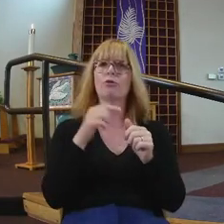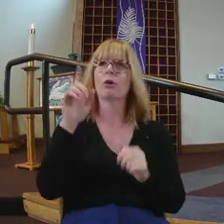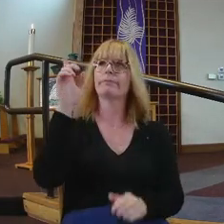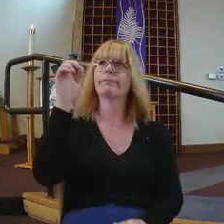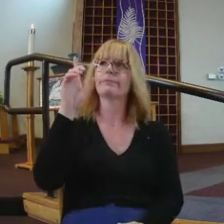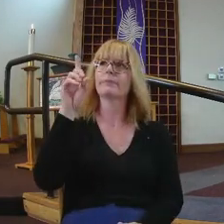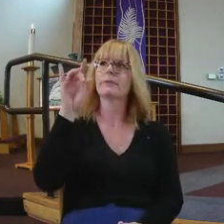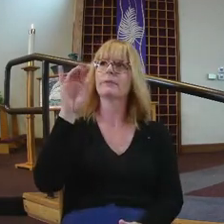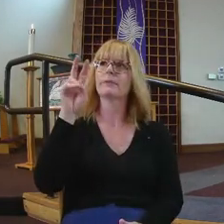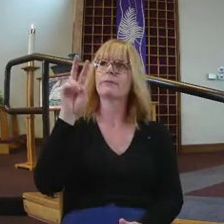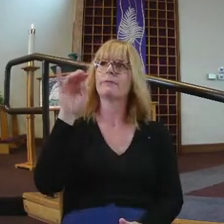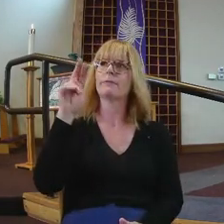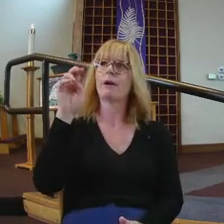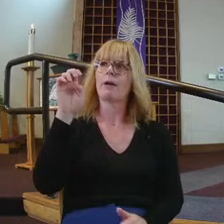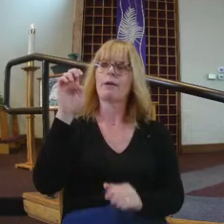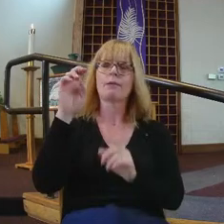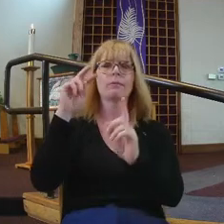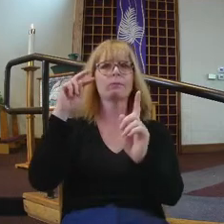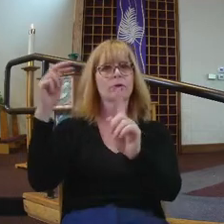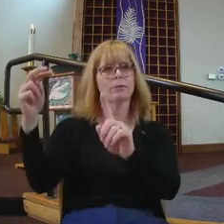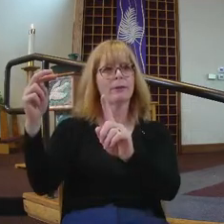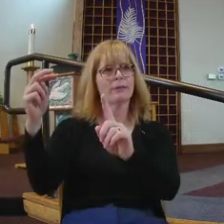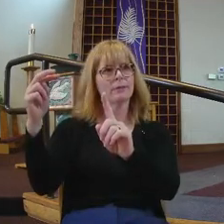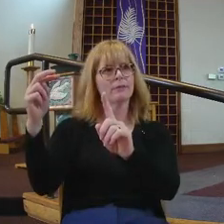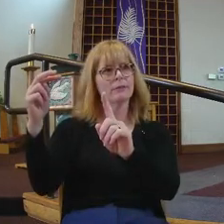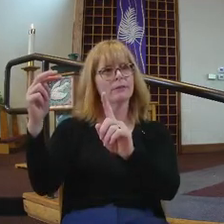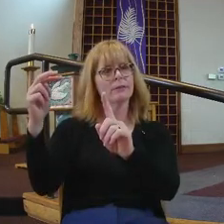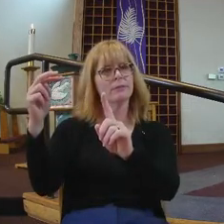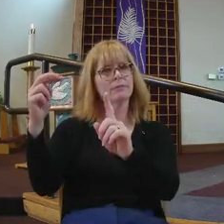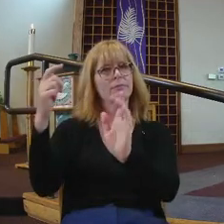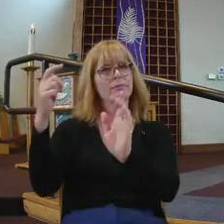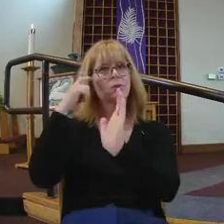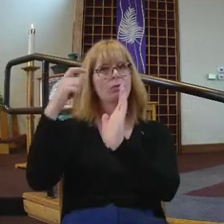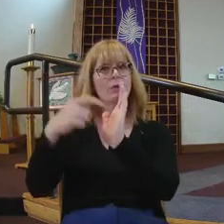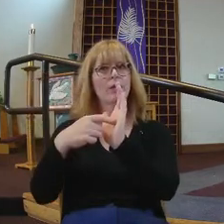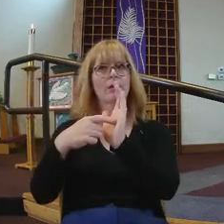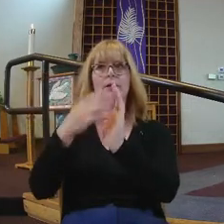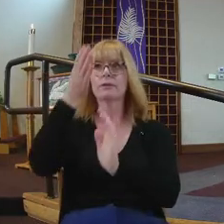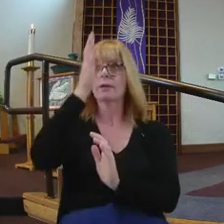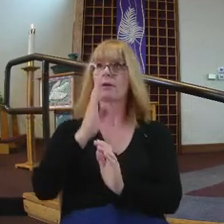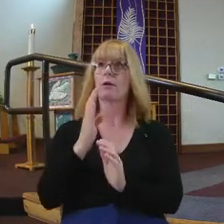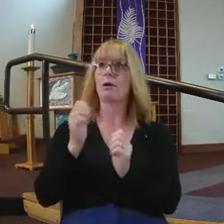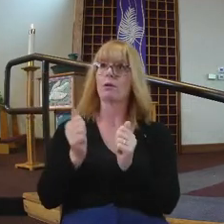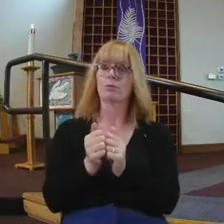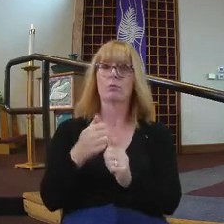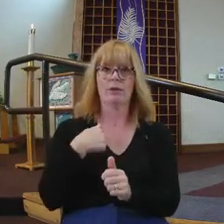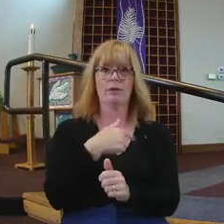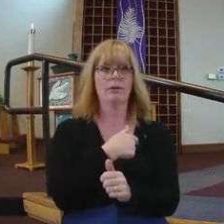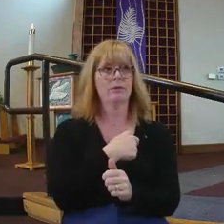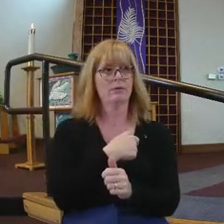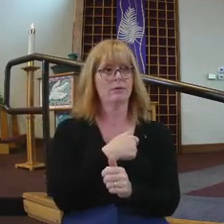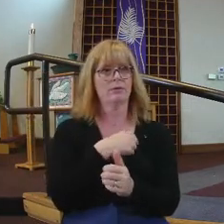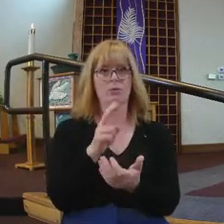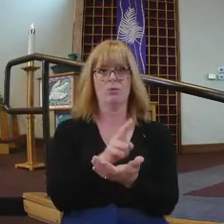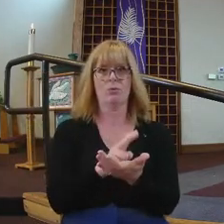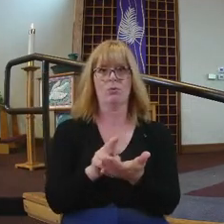perspective and recognize the presence of God, the holy, in your